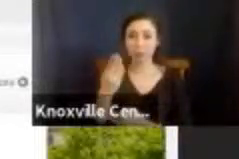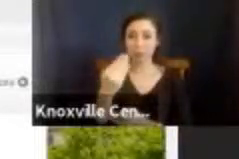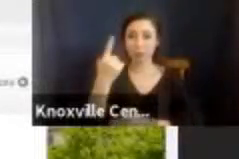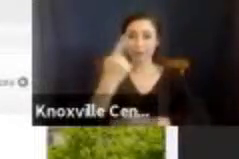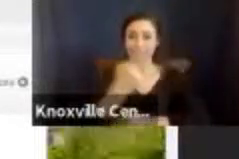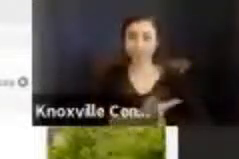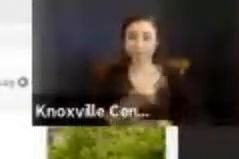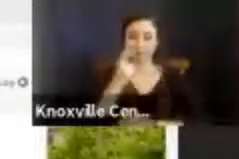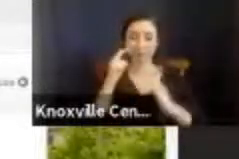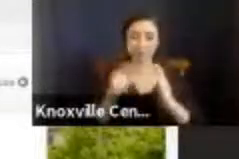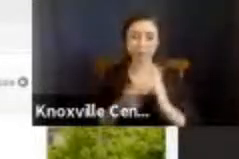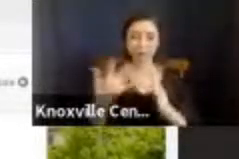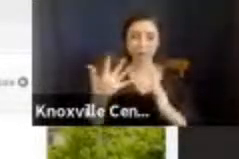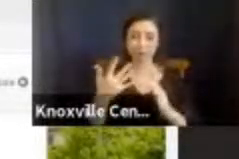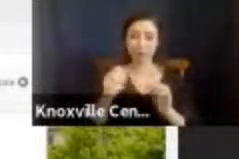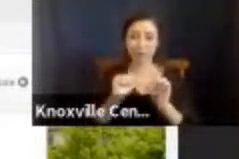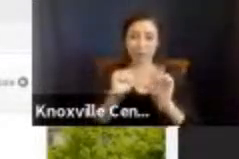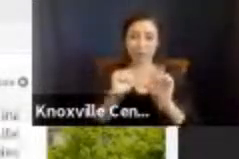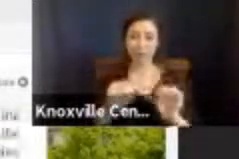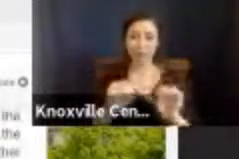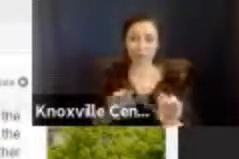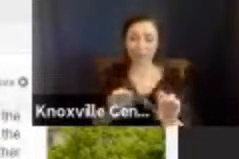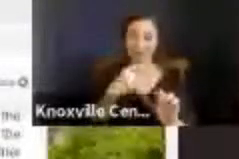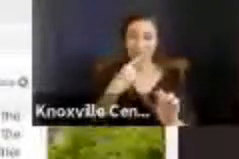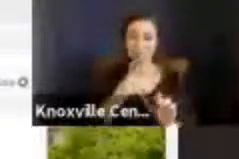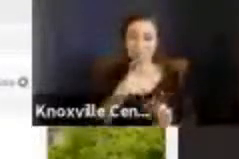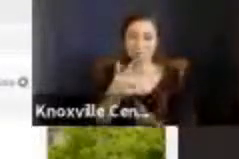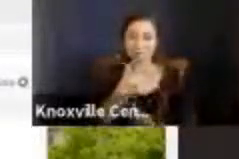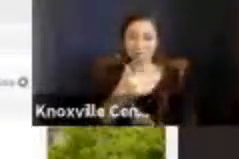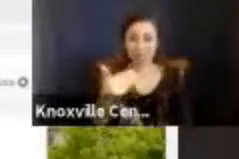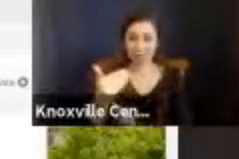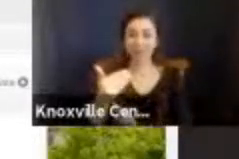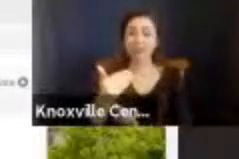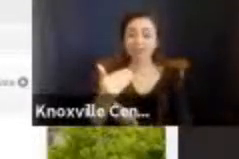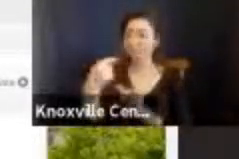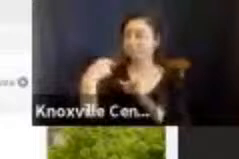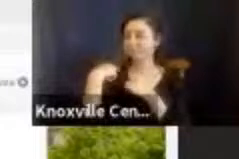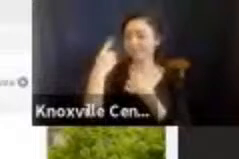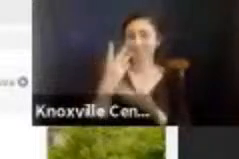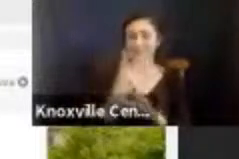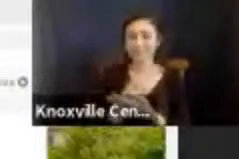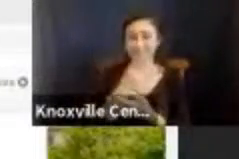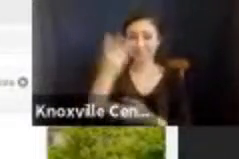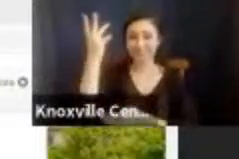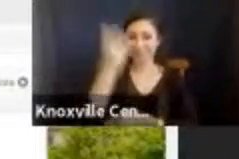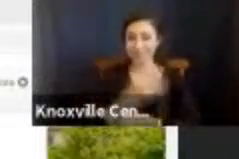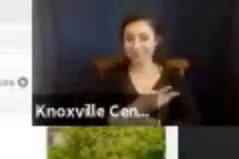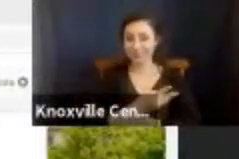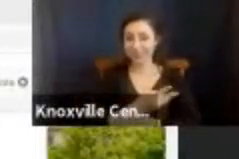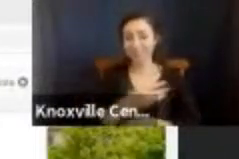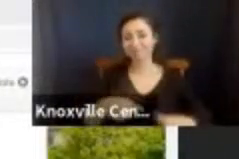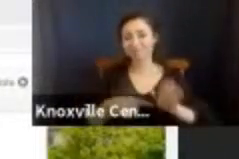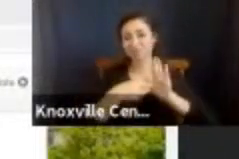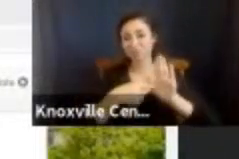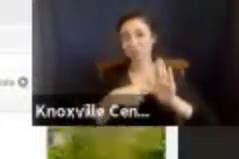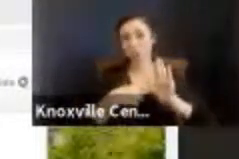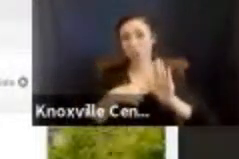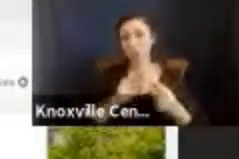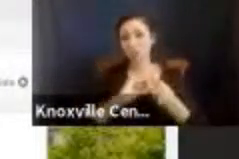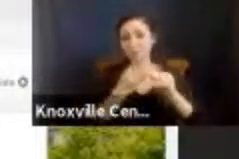We've seen 5 consecutive red flags within the past 6 days, indicating a statistically significant increase in